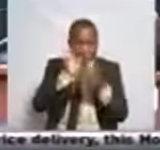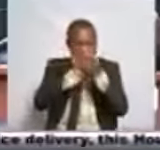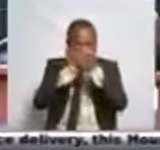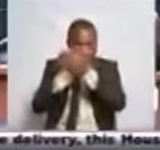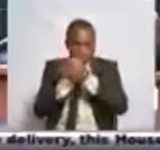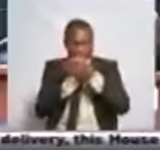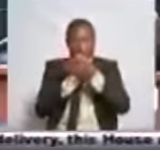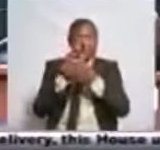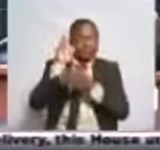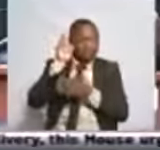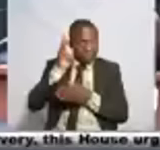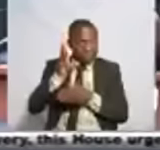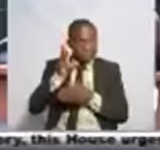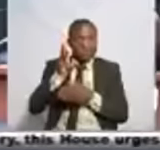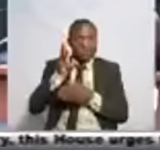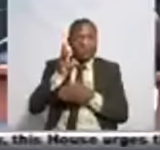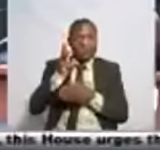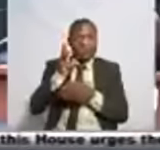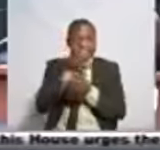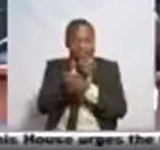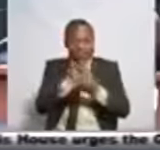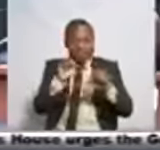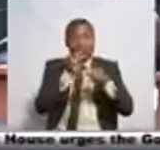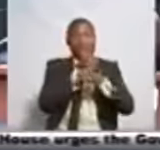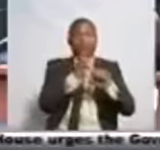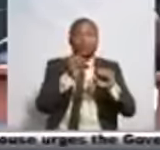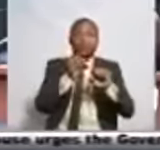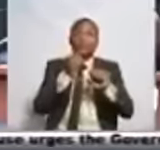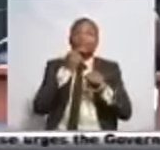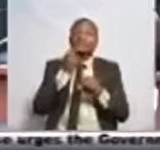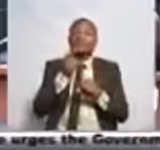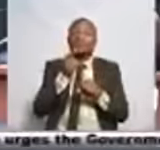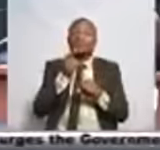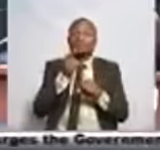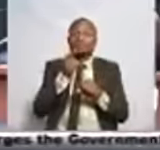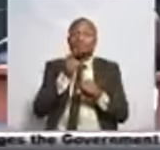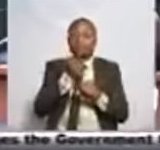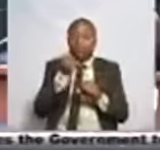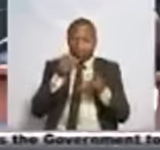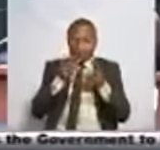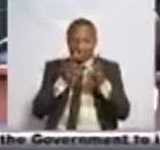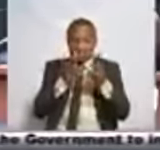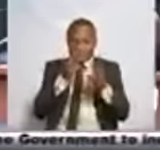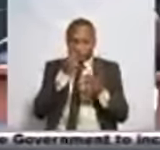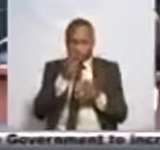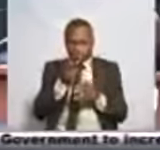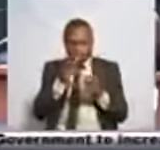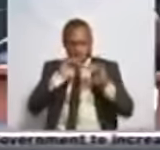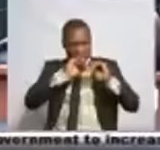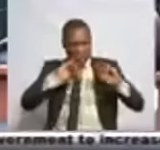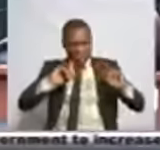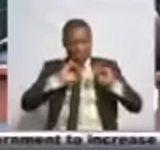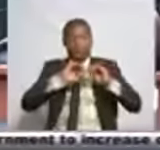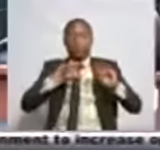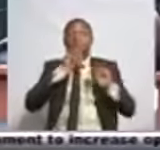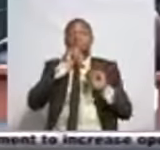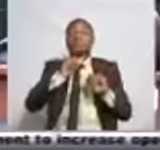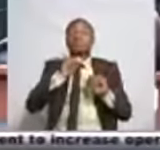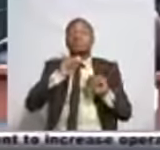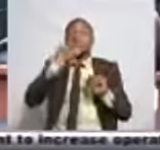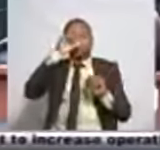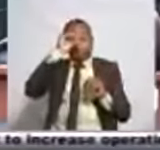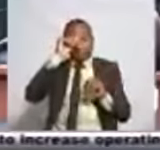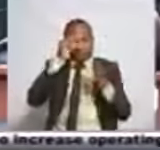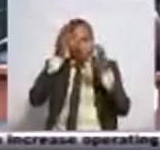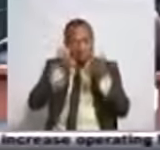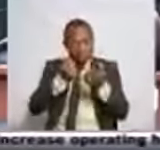and we will be sorting each other, and when I say sorting, I don't mean in that manner, to separate the men from the boys who want to